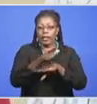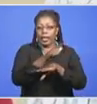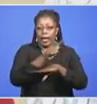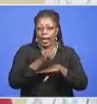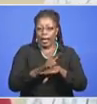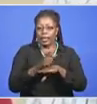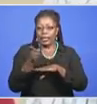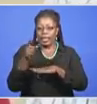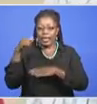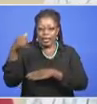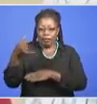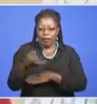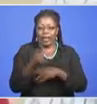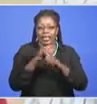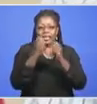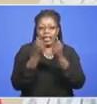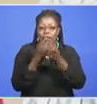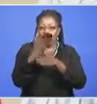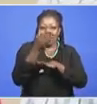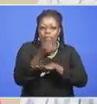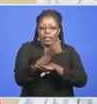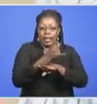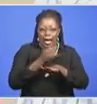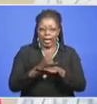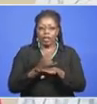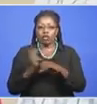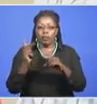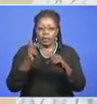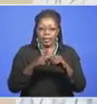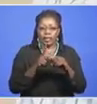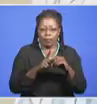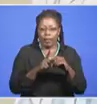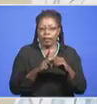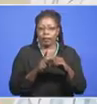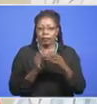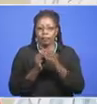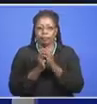he's invited teams from all across the island to take part in this in the competition.